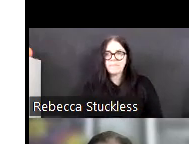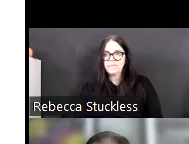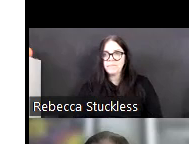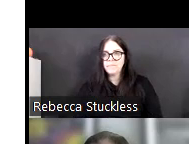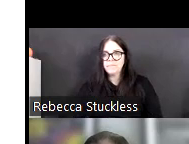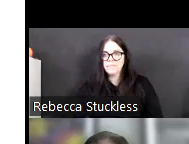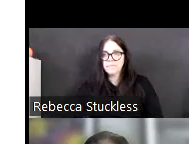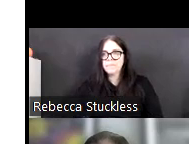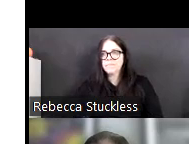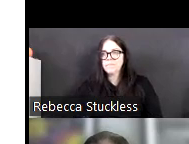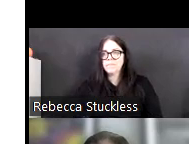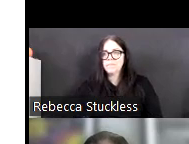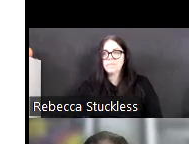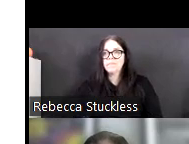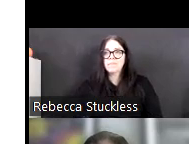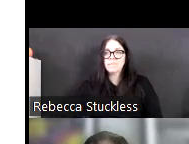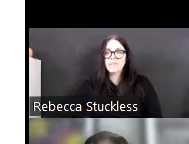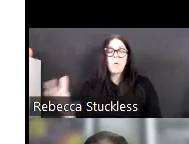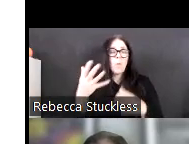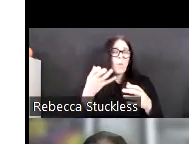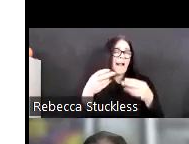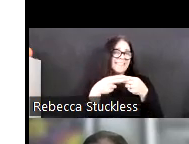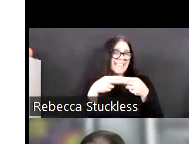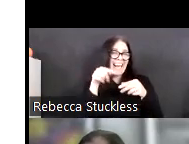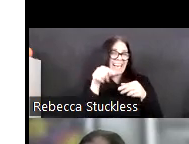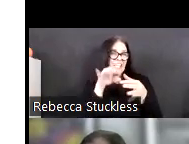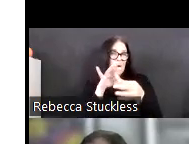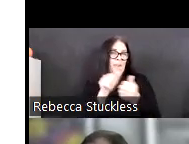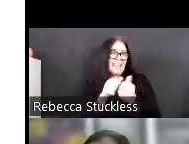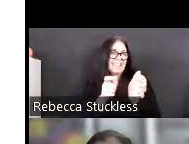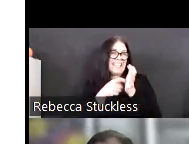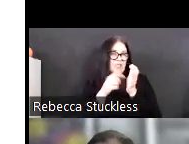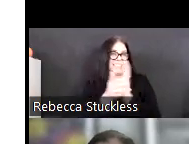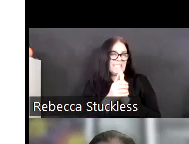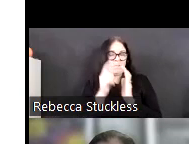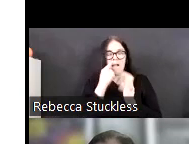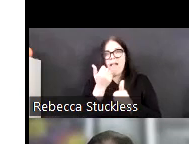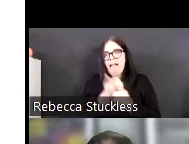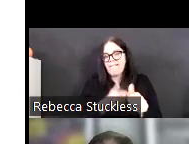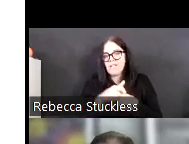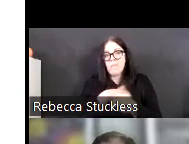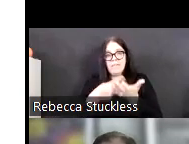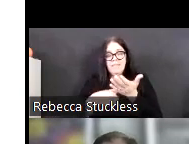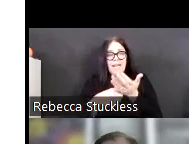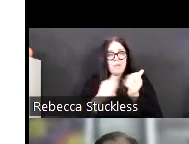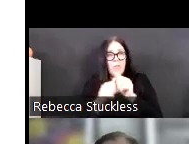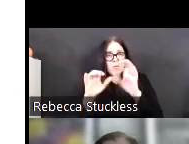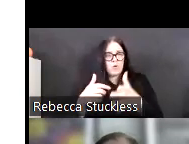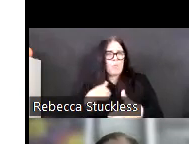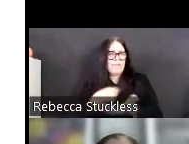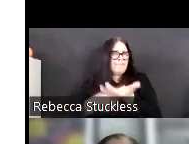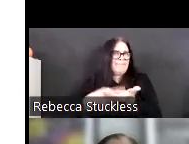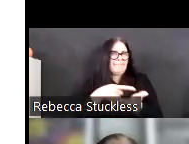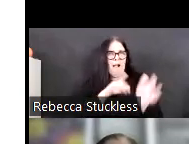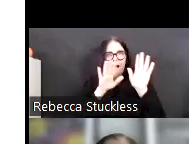We really wanted to put a slide here about the essential skills task because every time we talk to a group of people, we talk about how awesome this is for learner plan